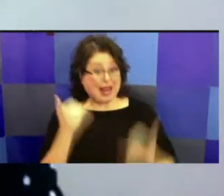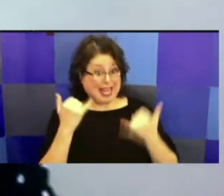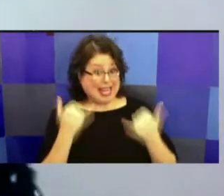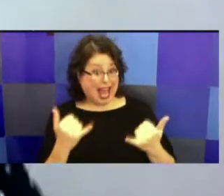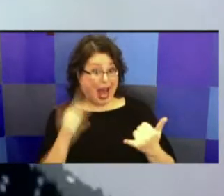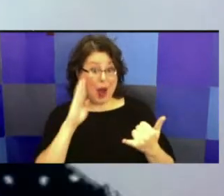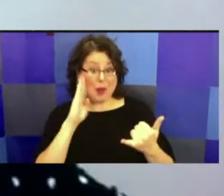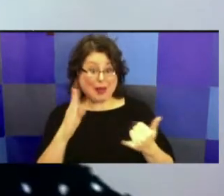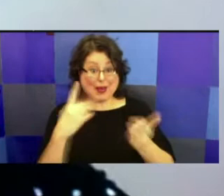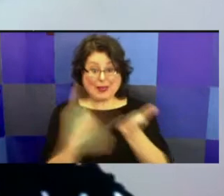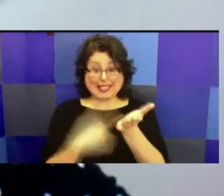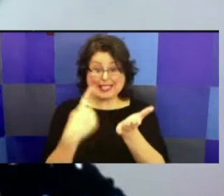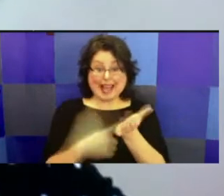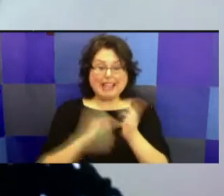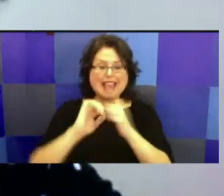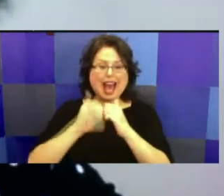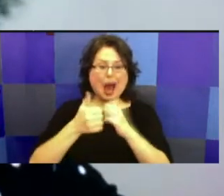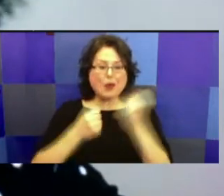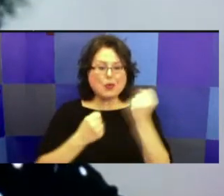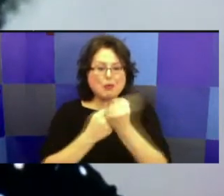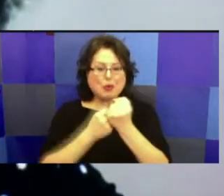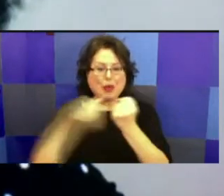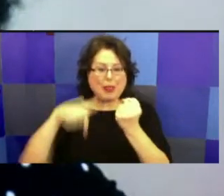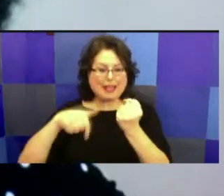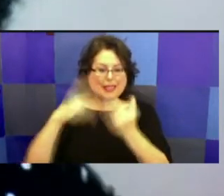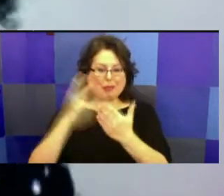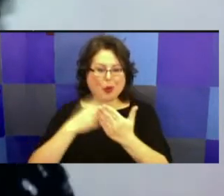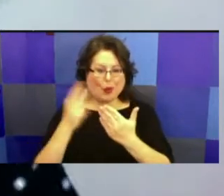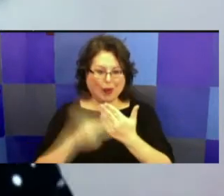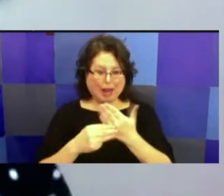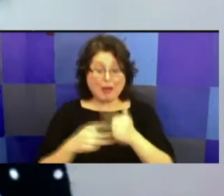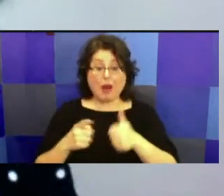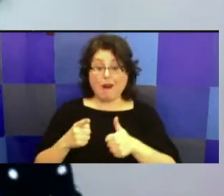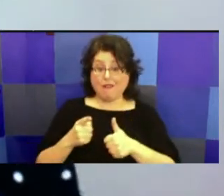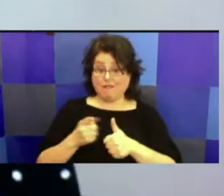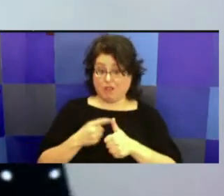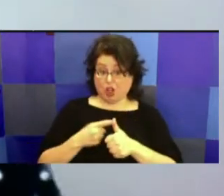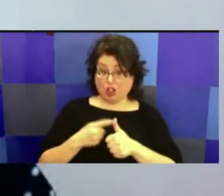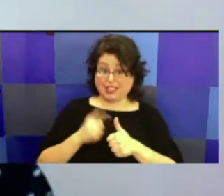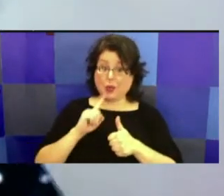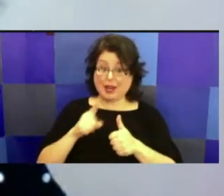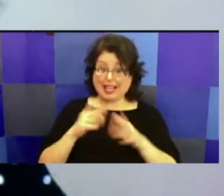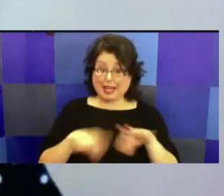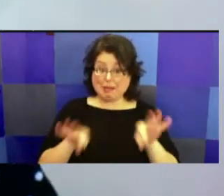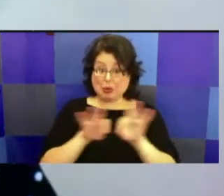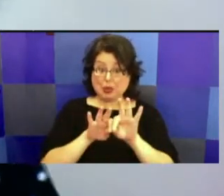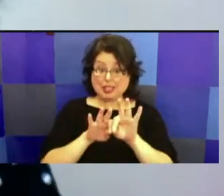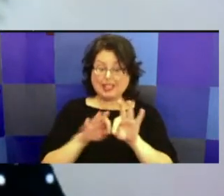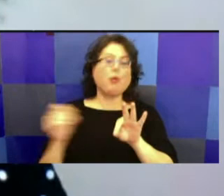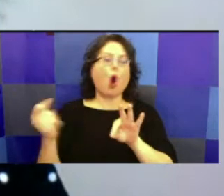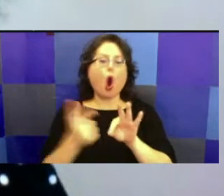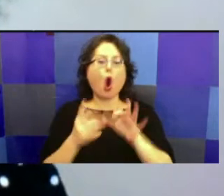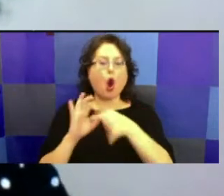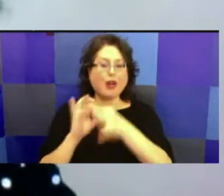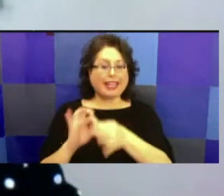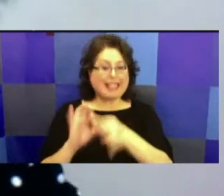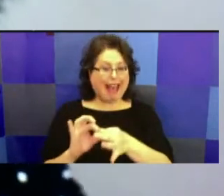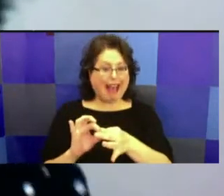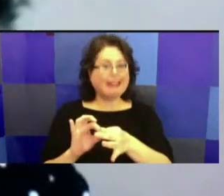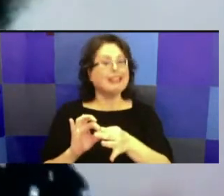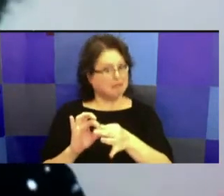little bit about how you can support the program. So first, it's really important. We want to make sure that everyone stays connected with us.